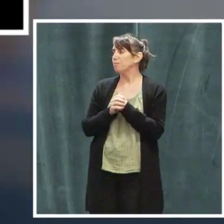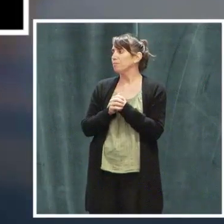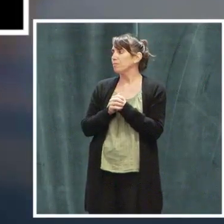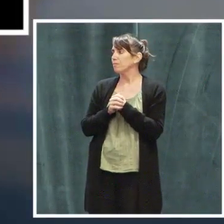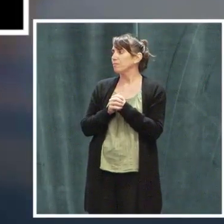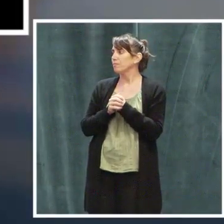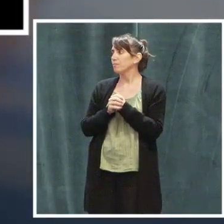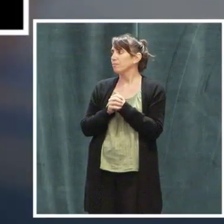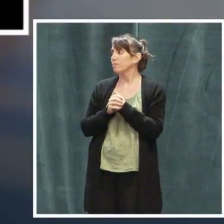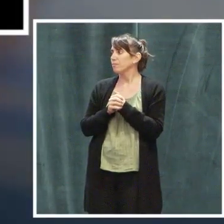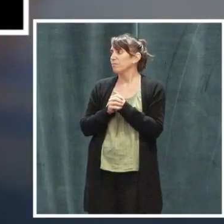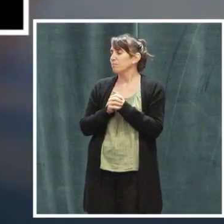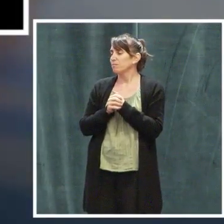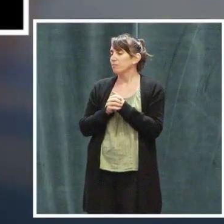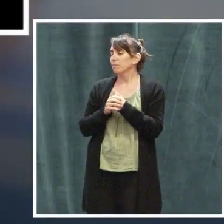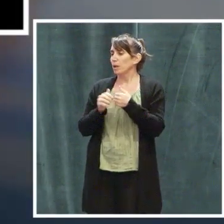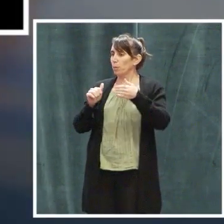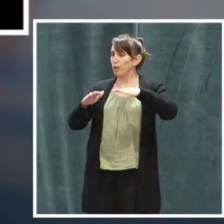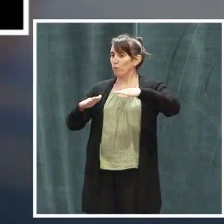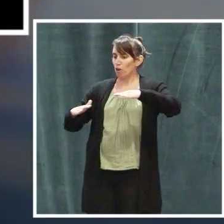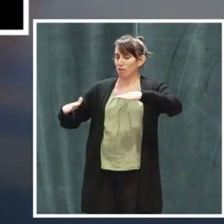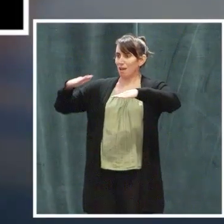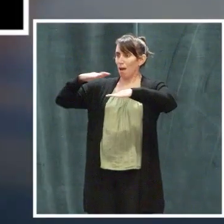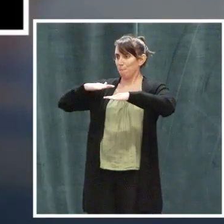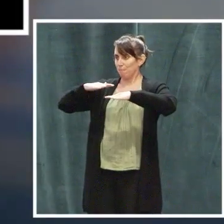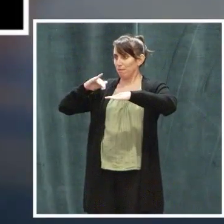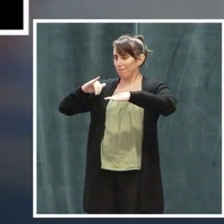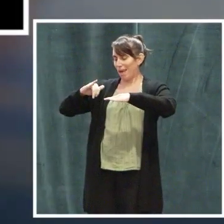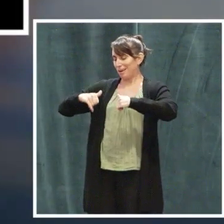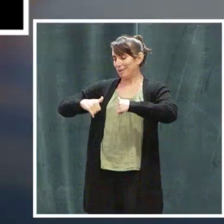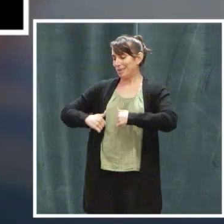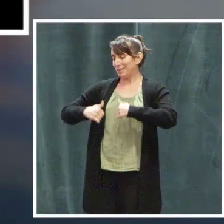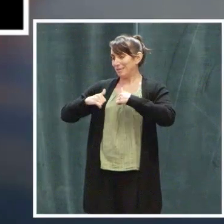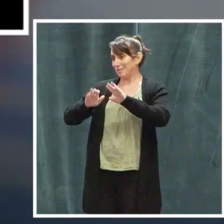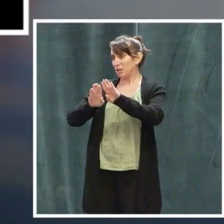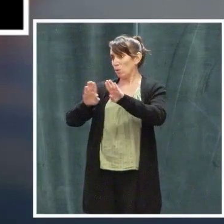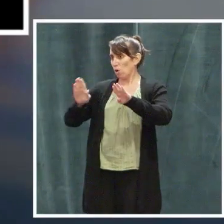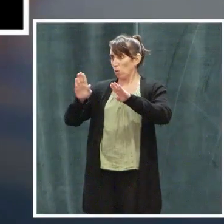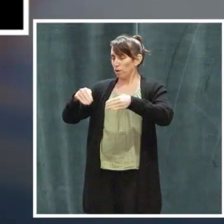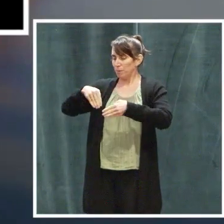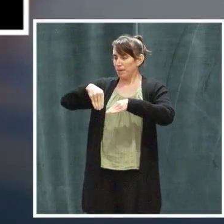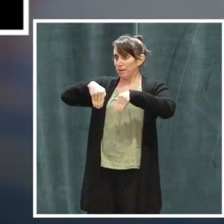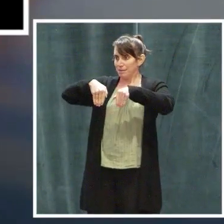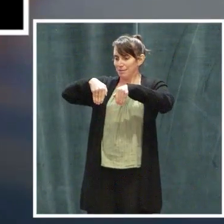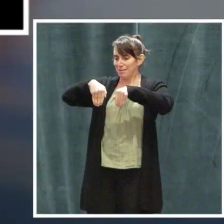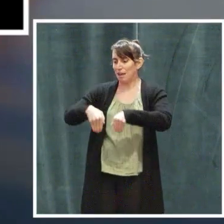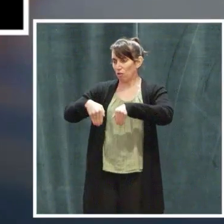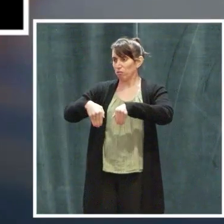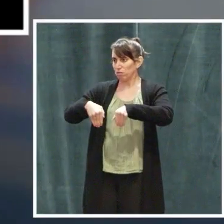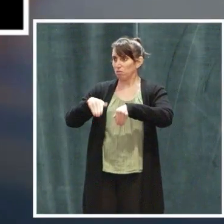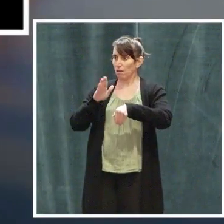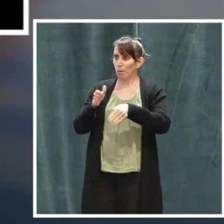right on top of the area of the existing wall, but it'll be offset a little bit, which will allow for some